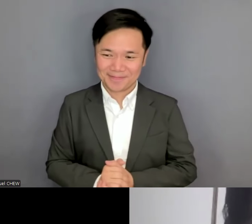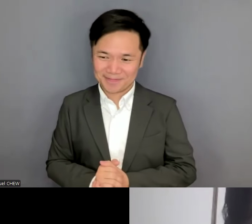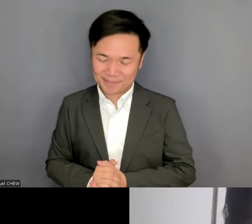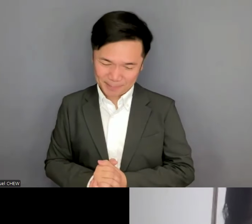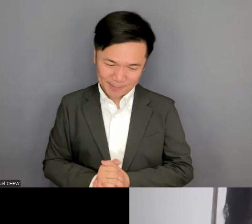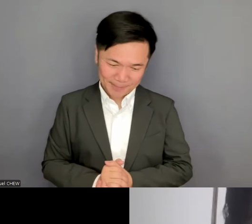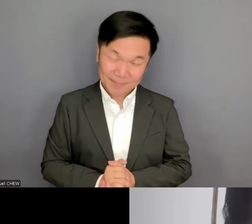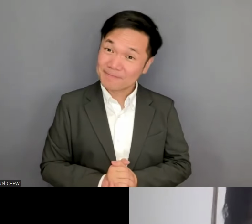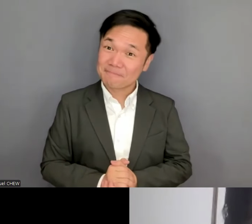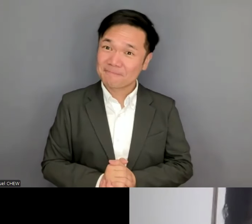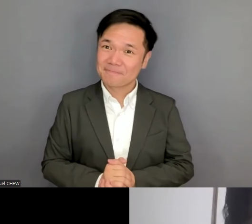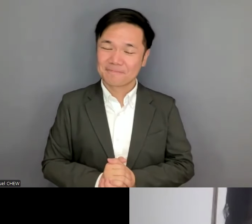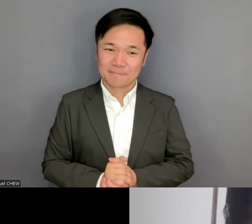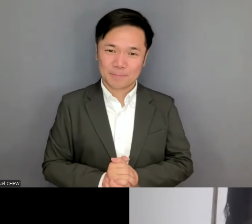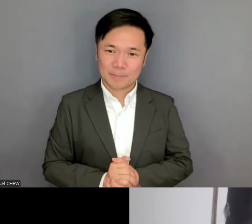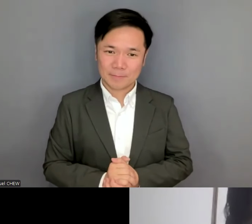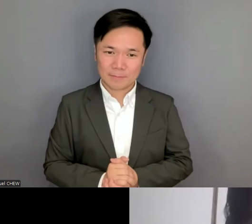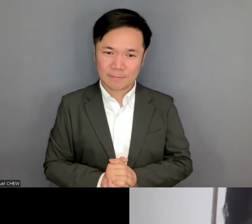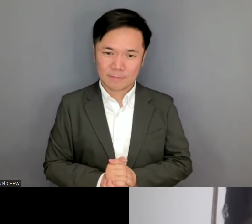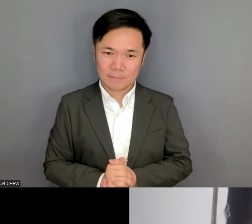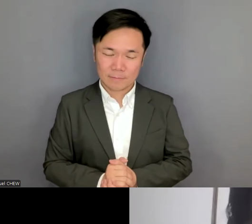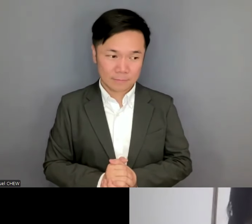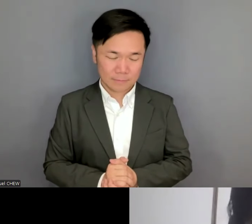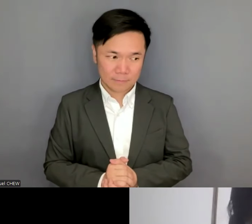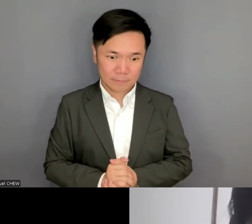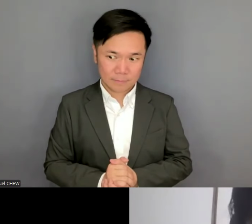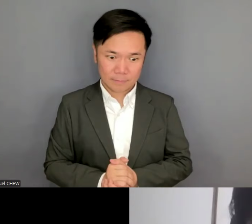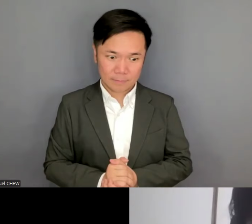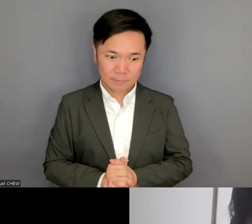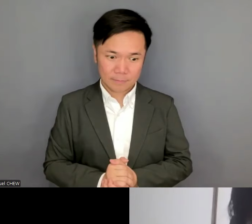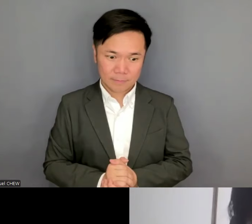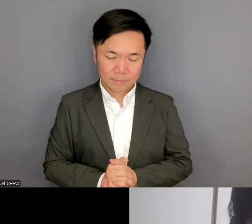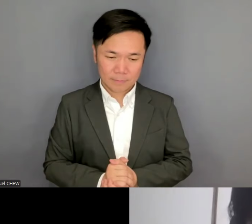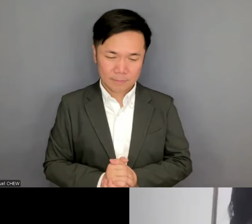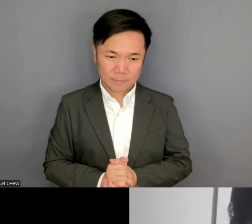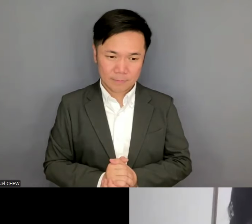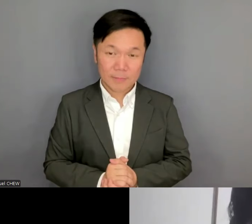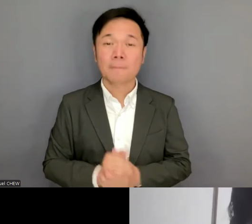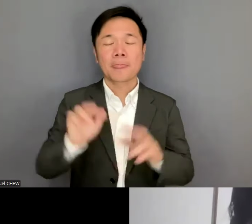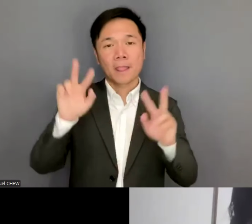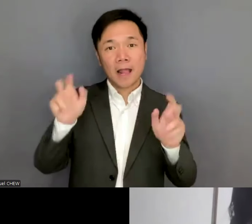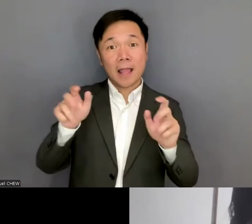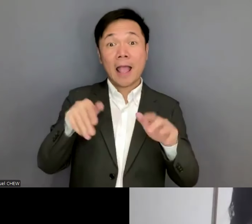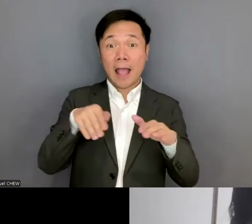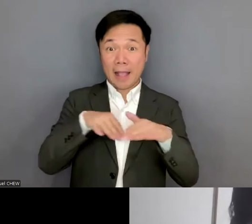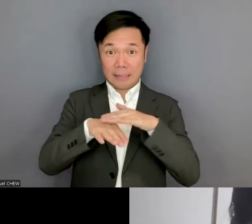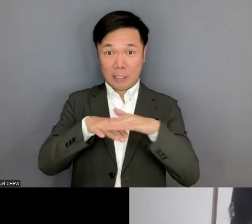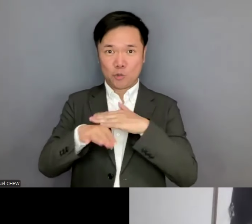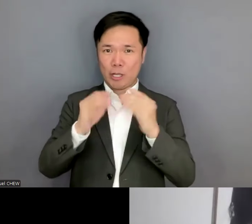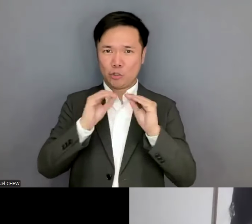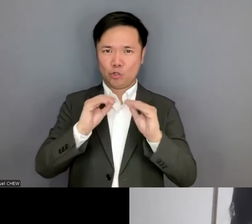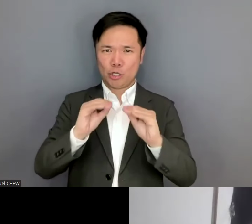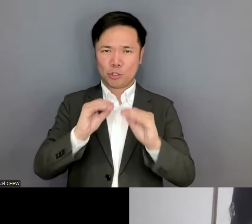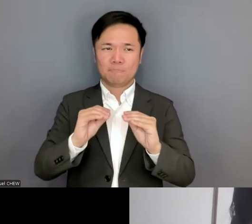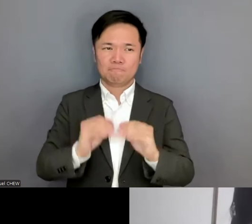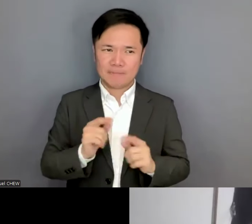Okay, the most urgent needs that should be addressed for youth with disability are access to education, the